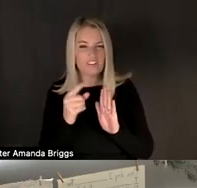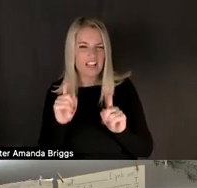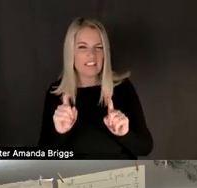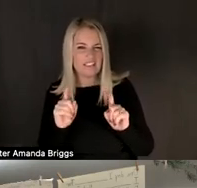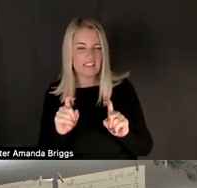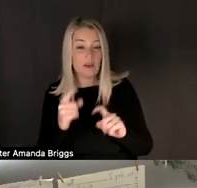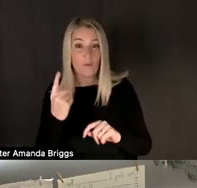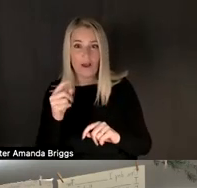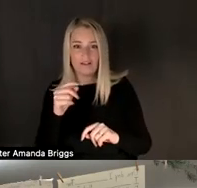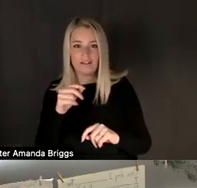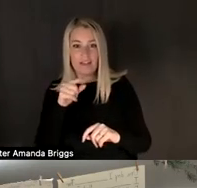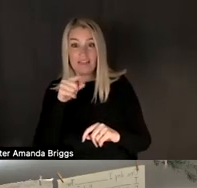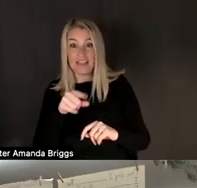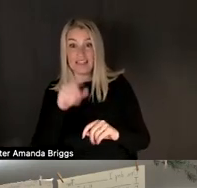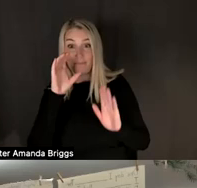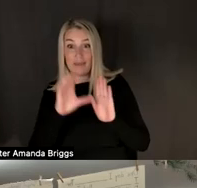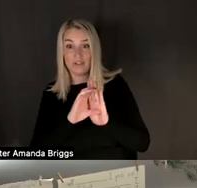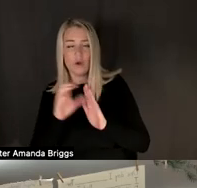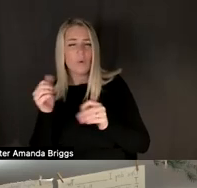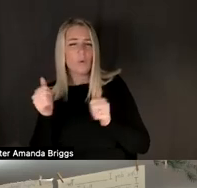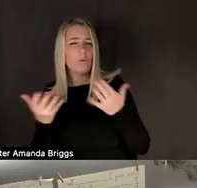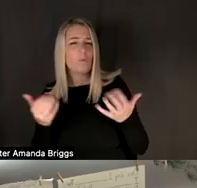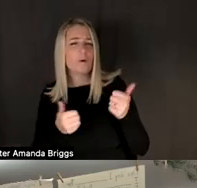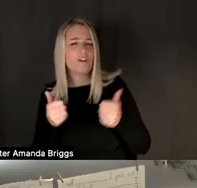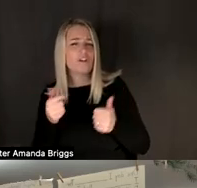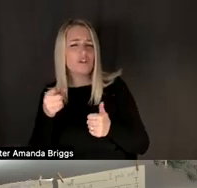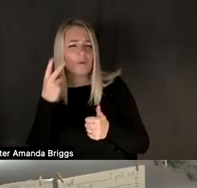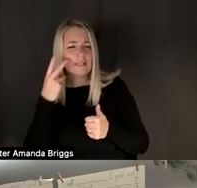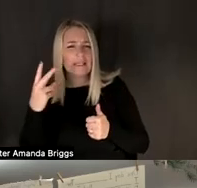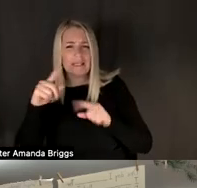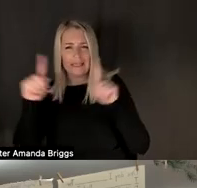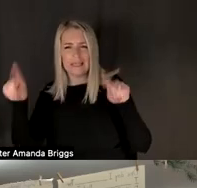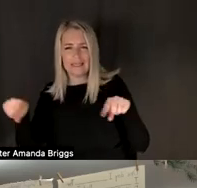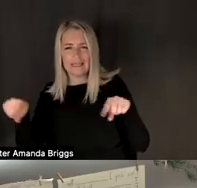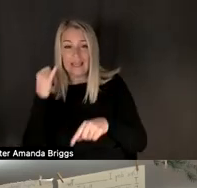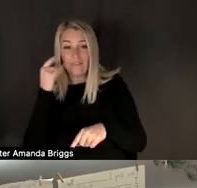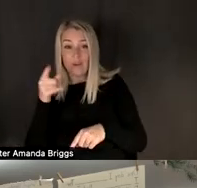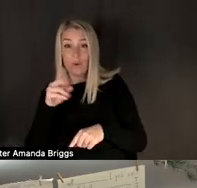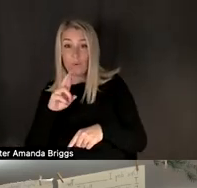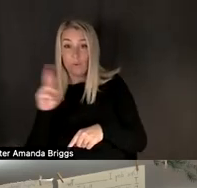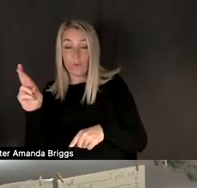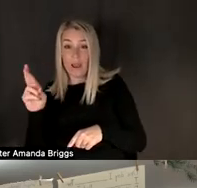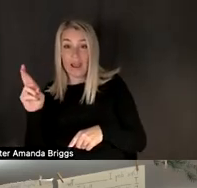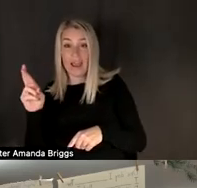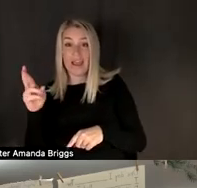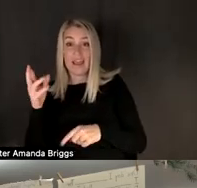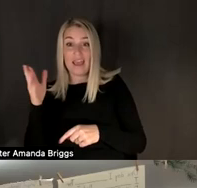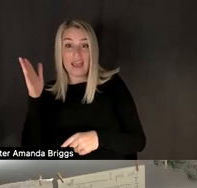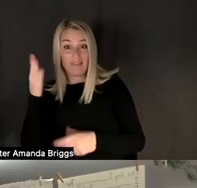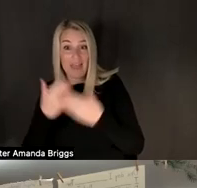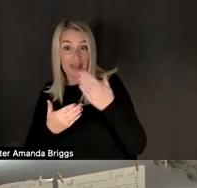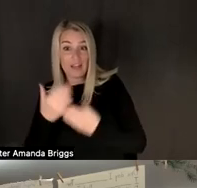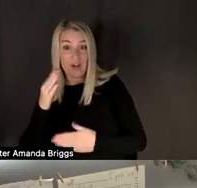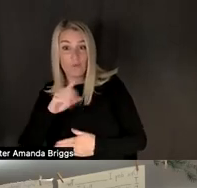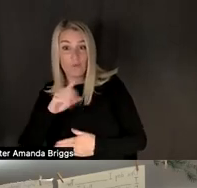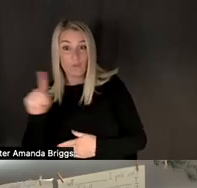see? And if you're a right-handed, right-footed, prefer right ear, right eye kind of person, you will say, I